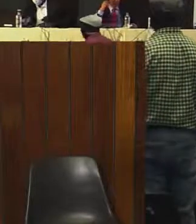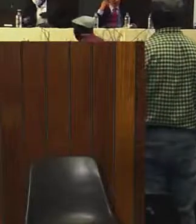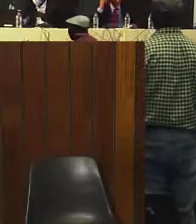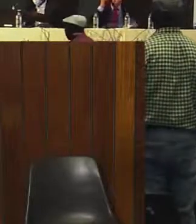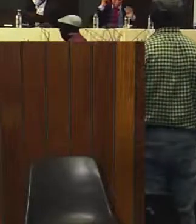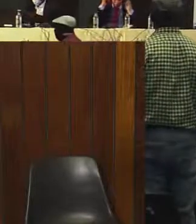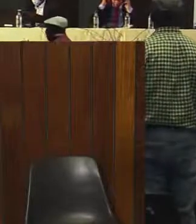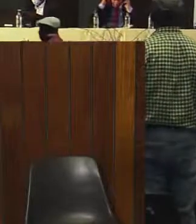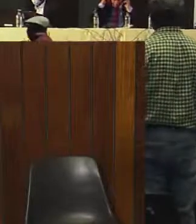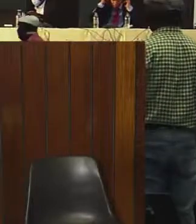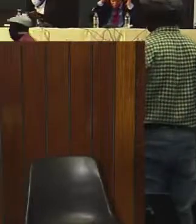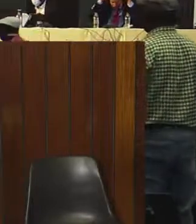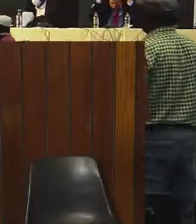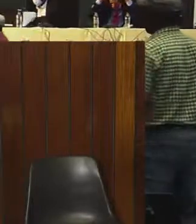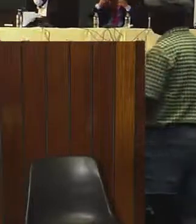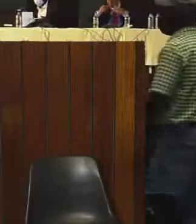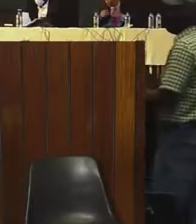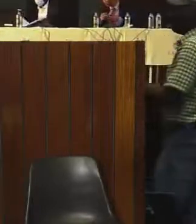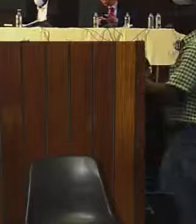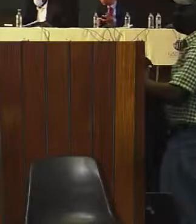Stembiso, is it ready?